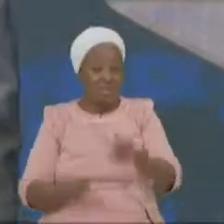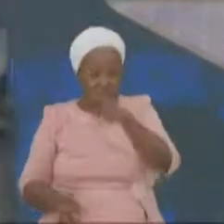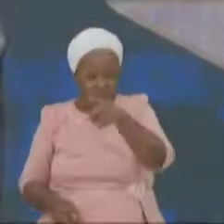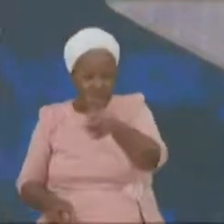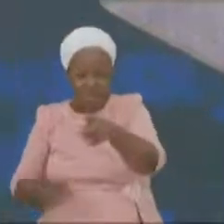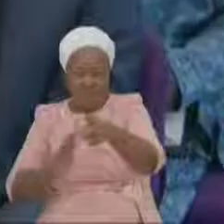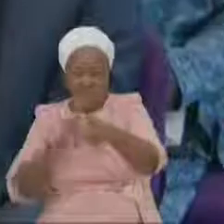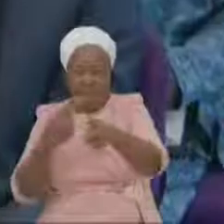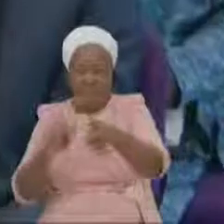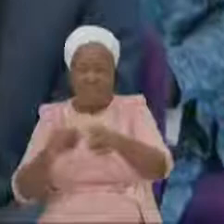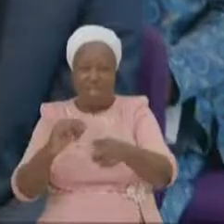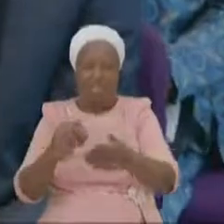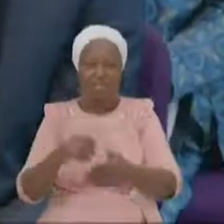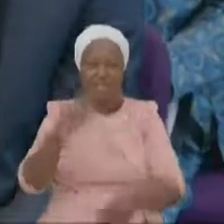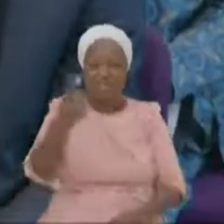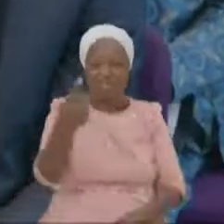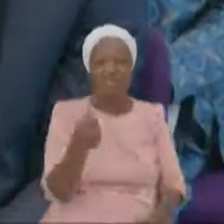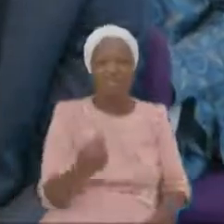next one.